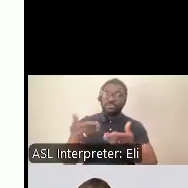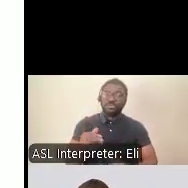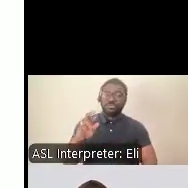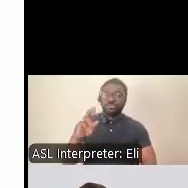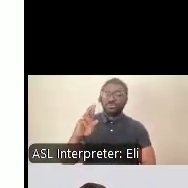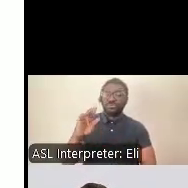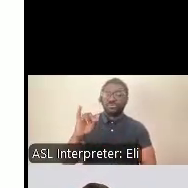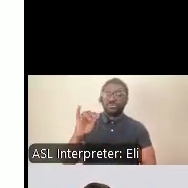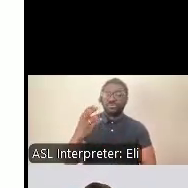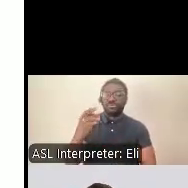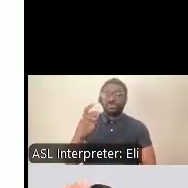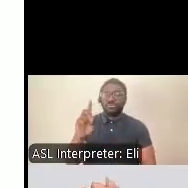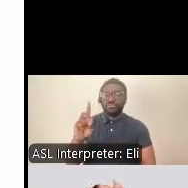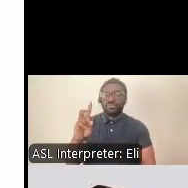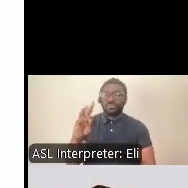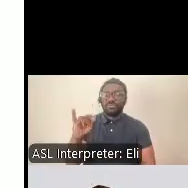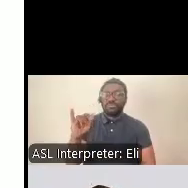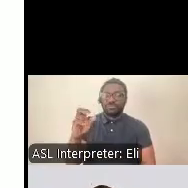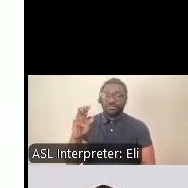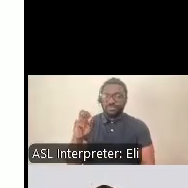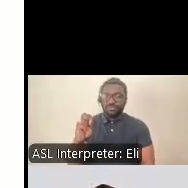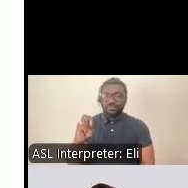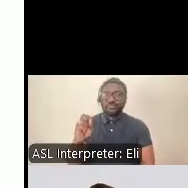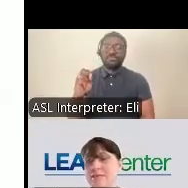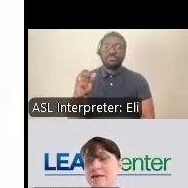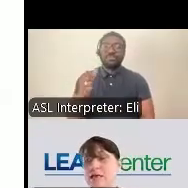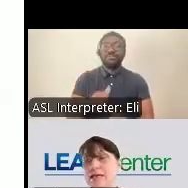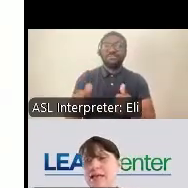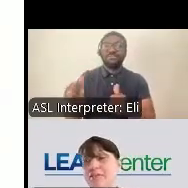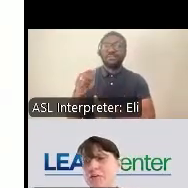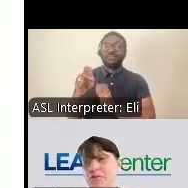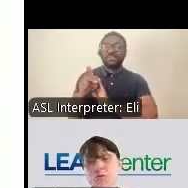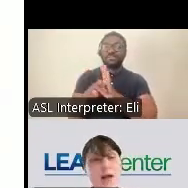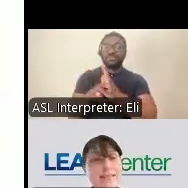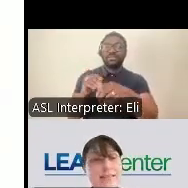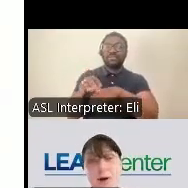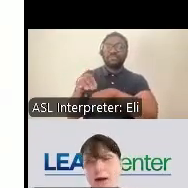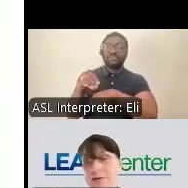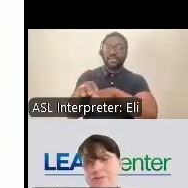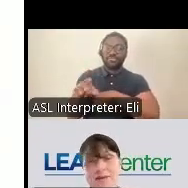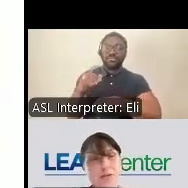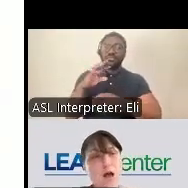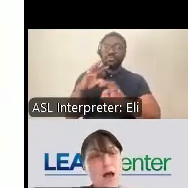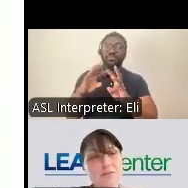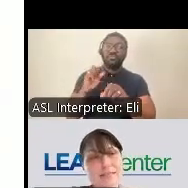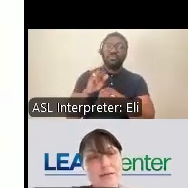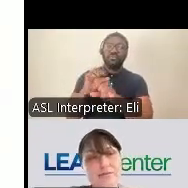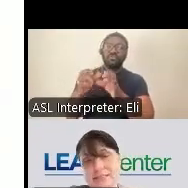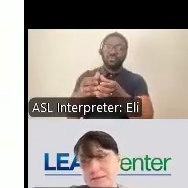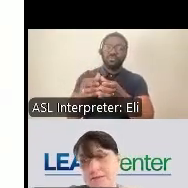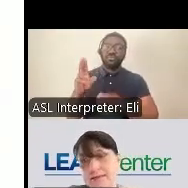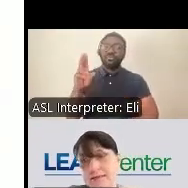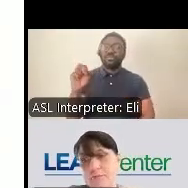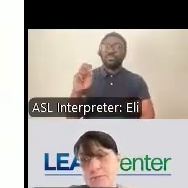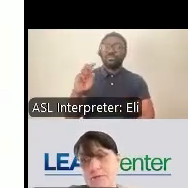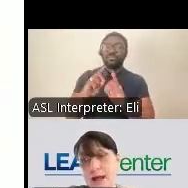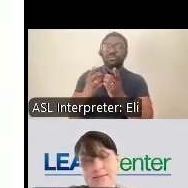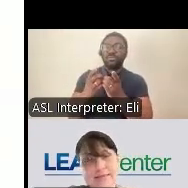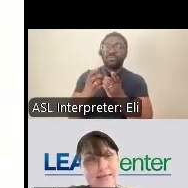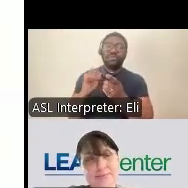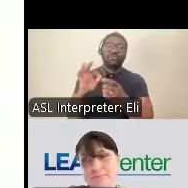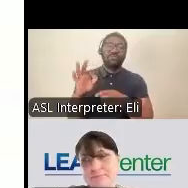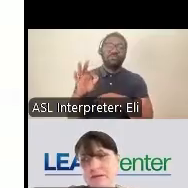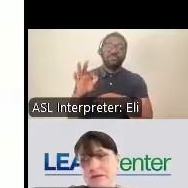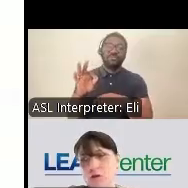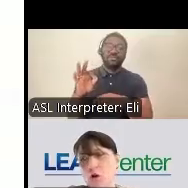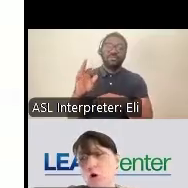Senior Policy Advisor on the Workforce Systems Policy Team at the U.S. Department of Labor's Office of Disability Employment